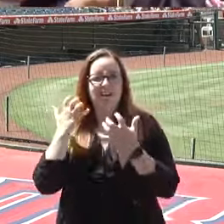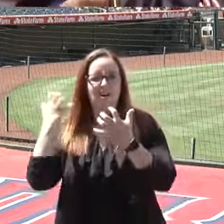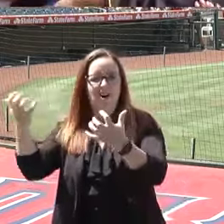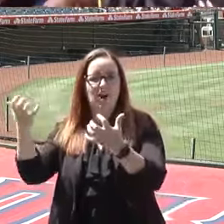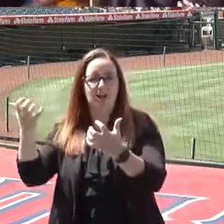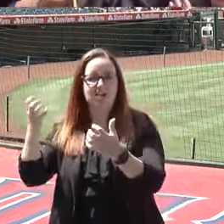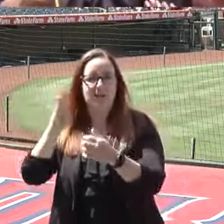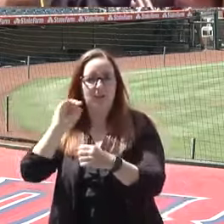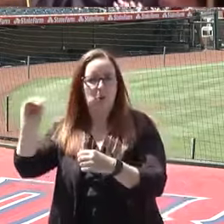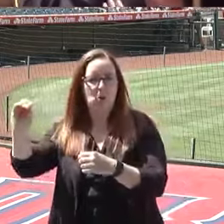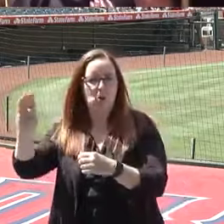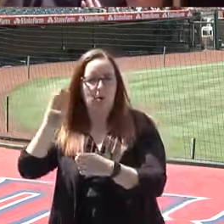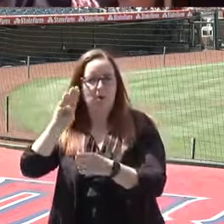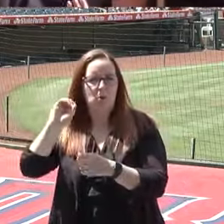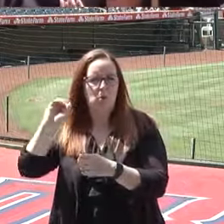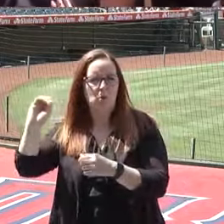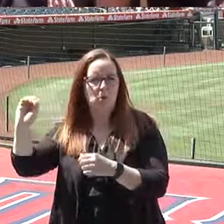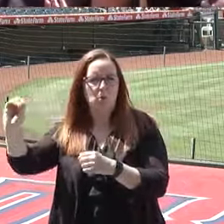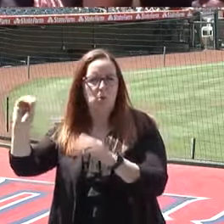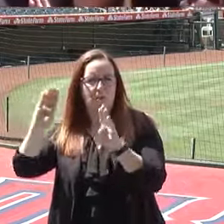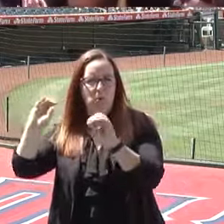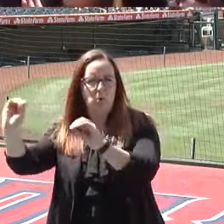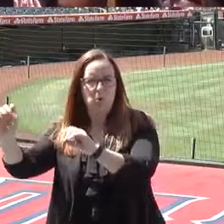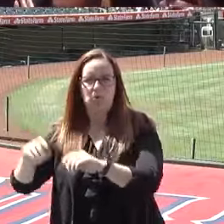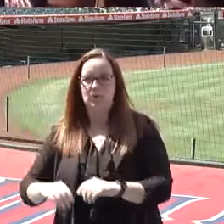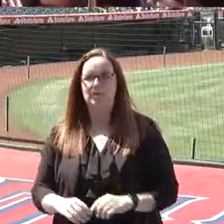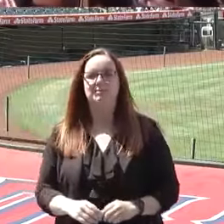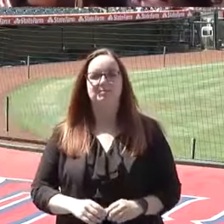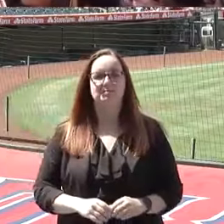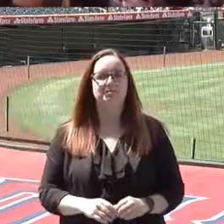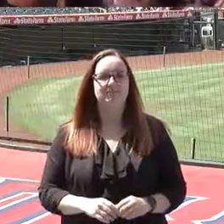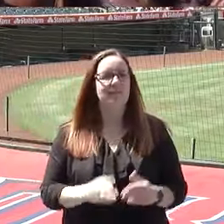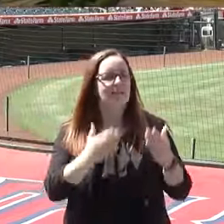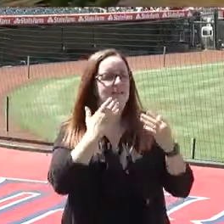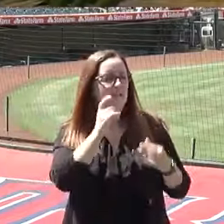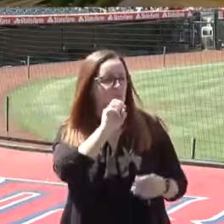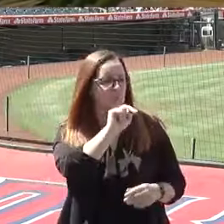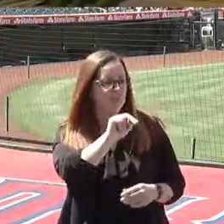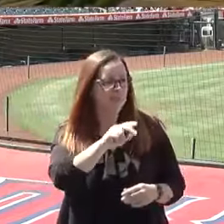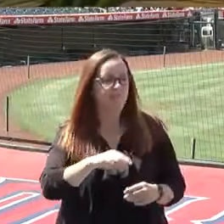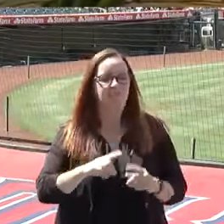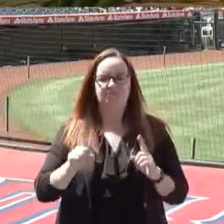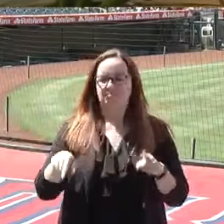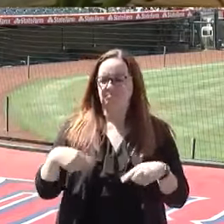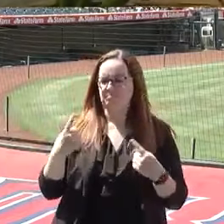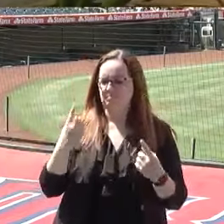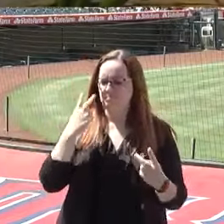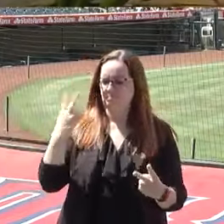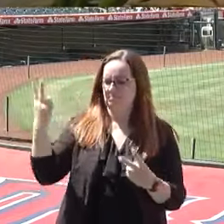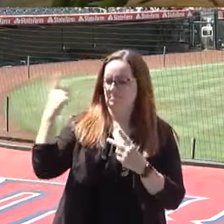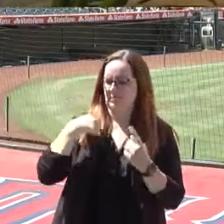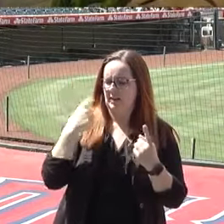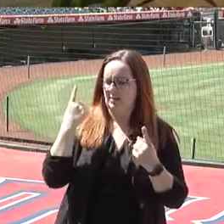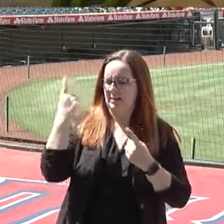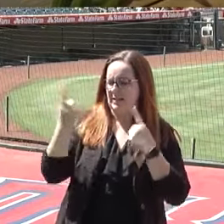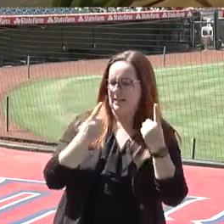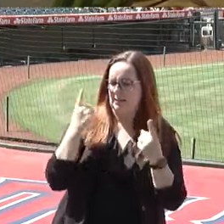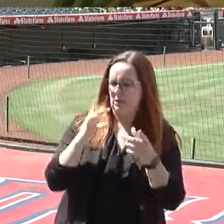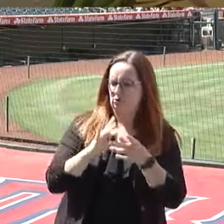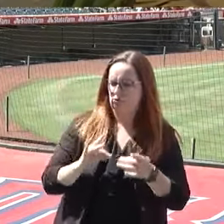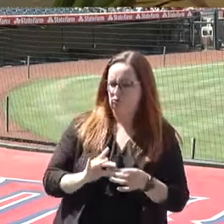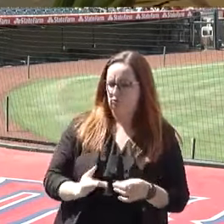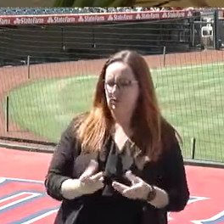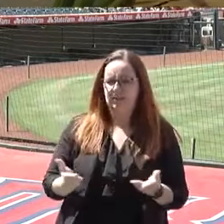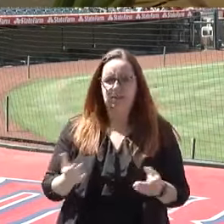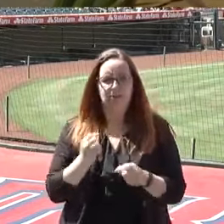Thank you very much, Dean Thien. You know, when I start thinking about what to say at commencement